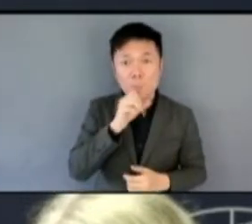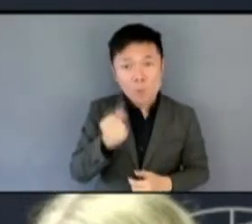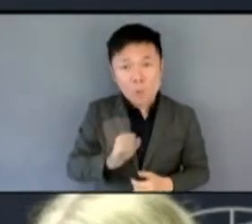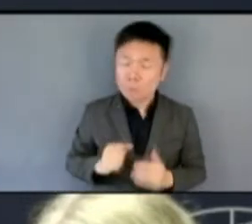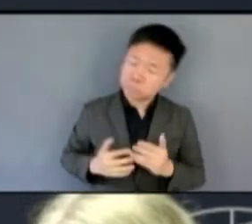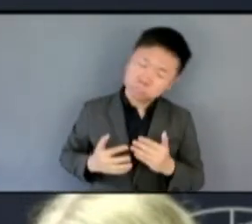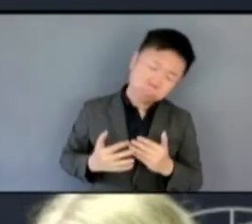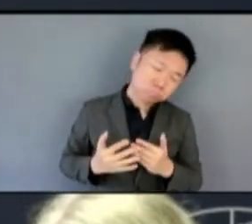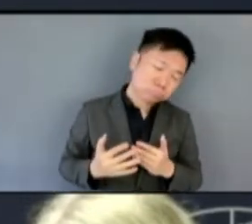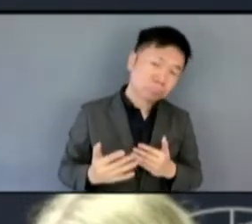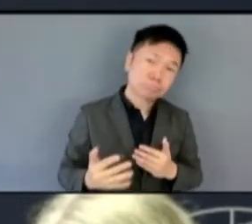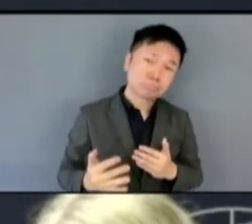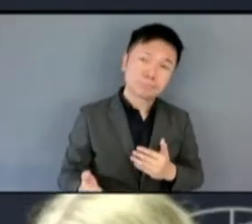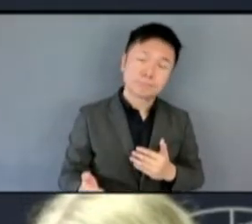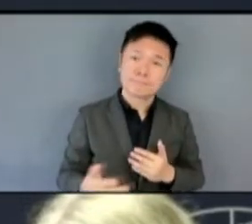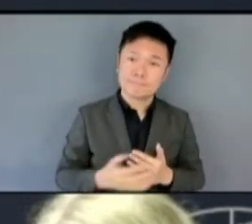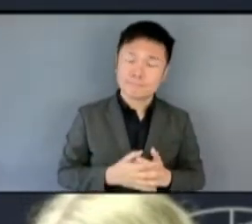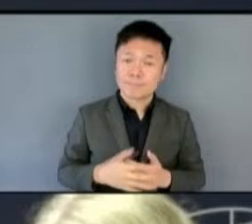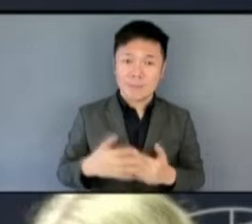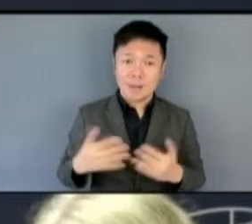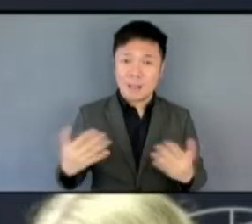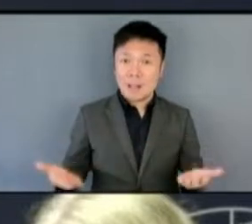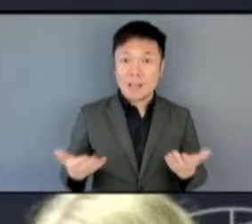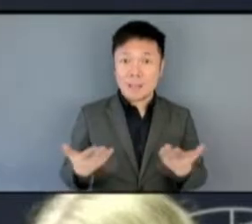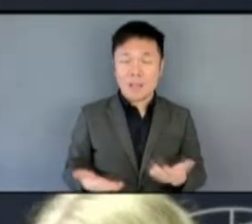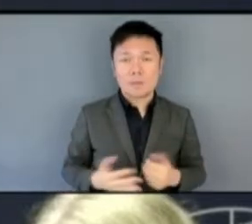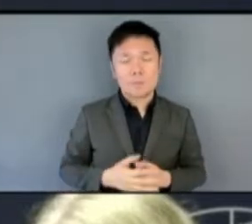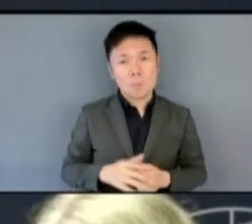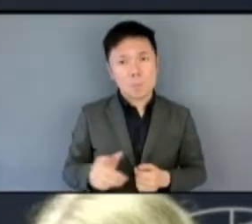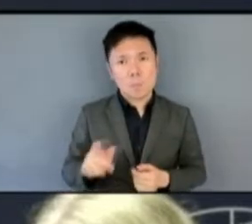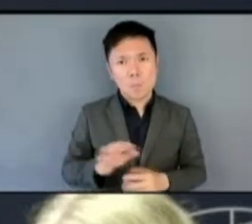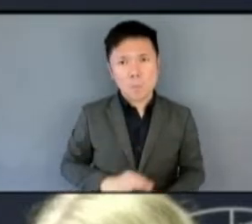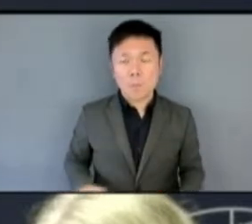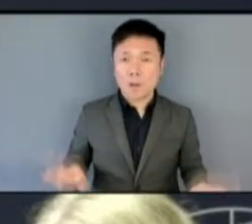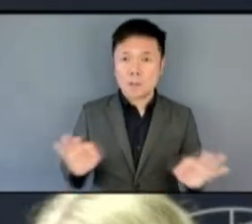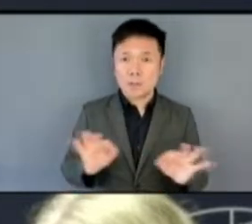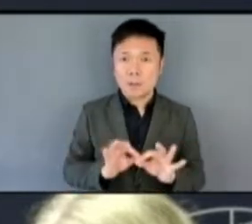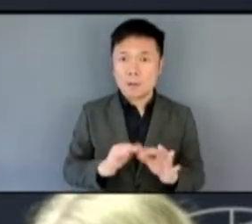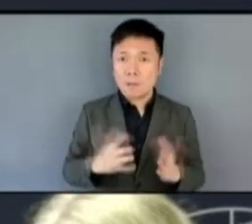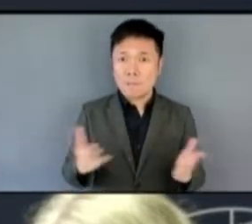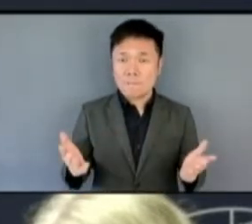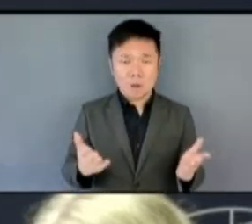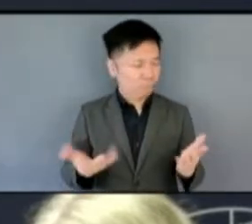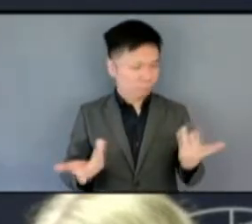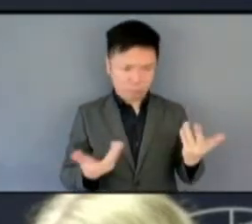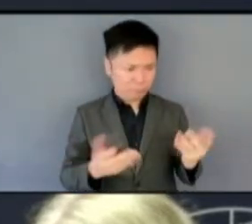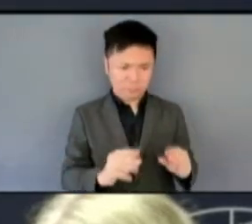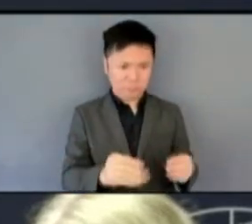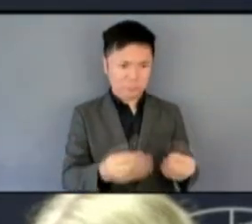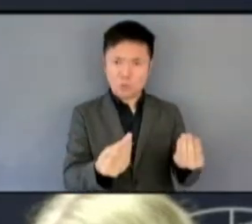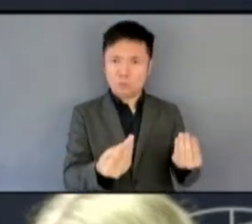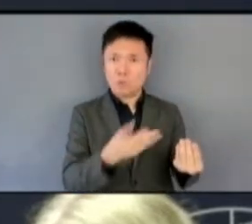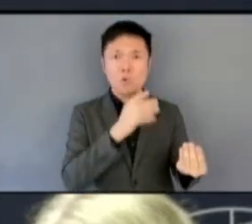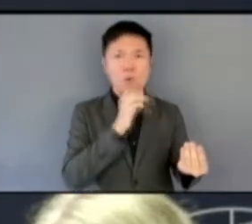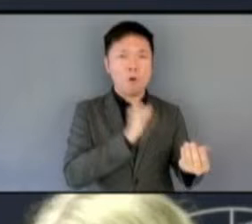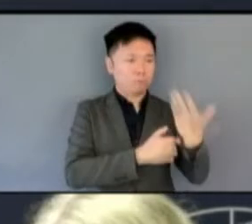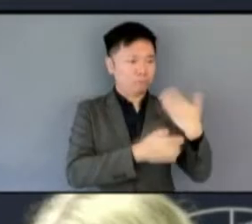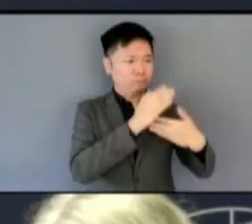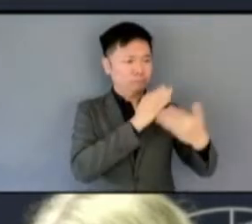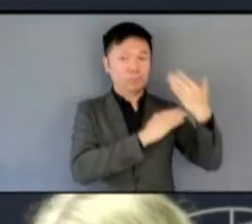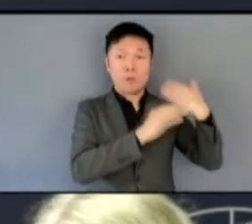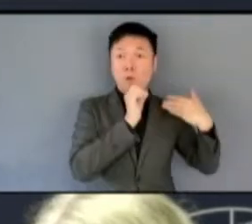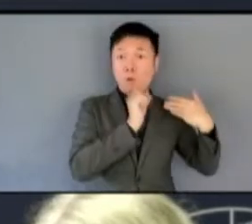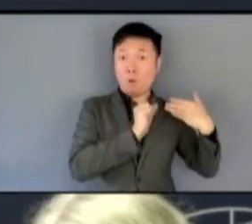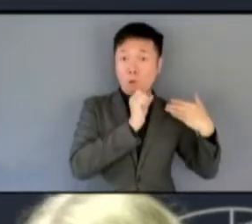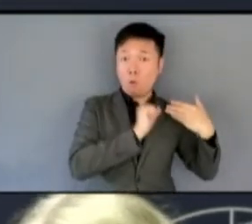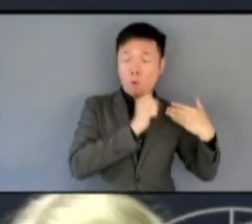definition, is becoming more and more intergenerational, because many generations now actually